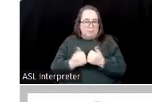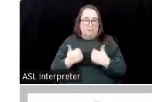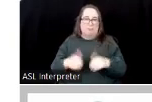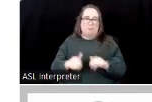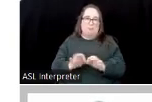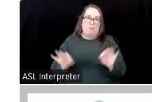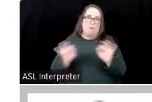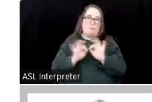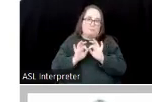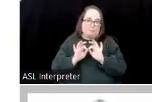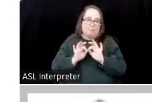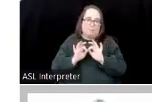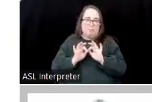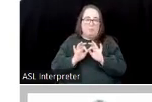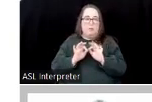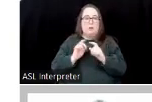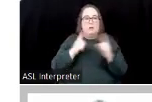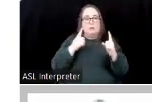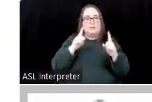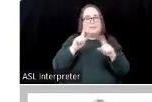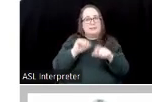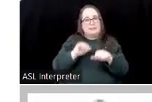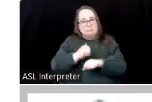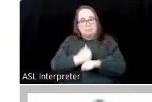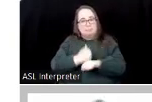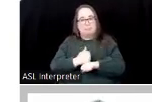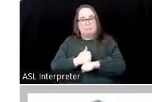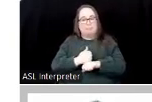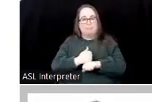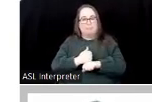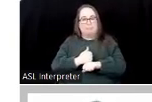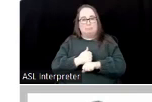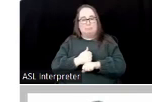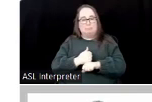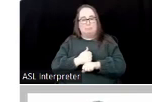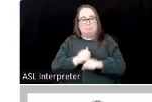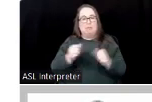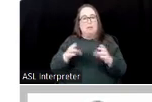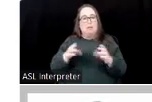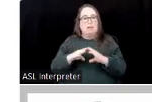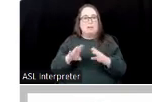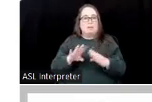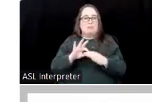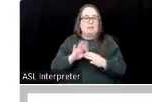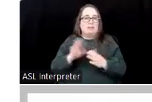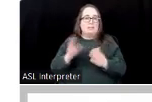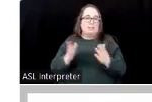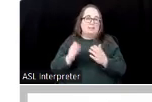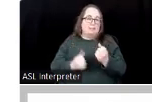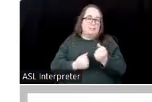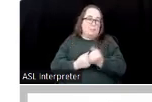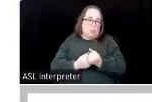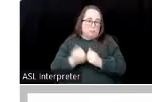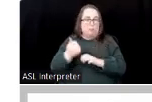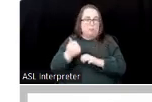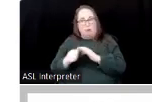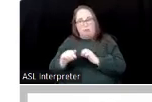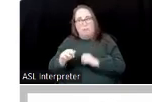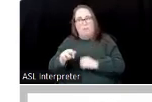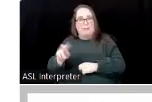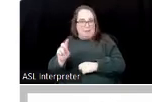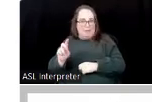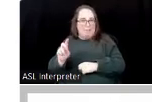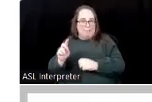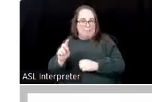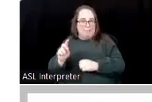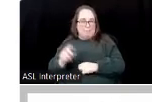essential to success in implementation of allowing housing-related services and supports under the Medicaid